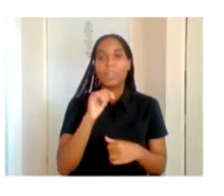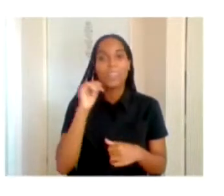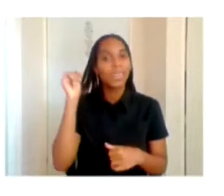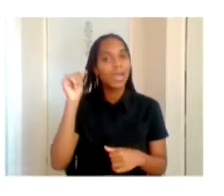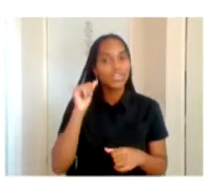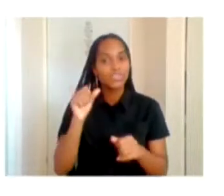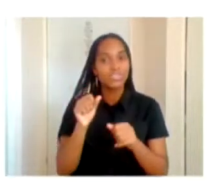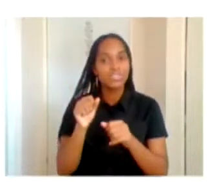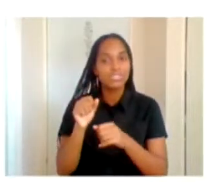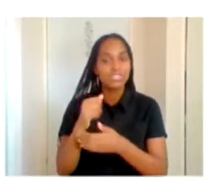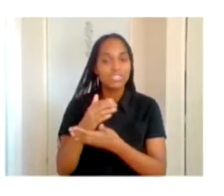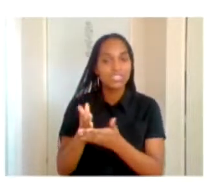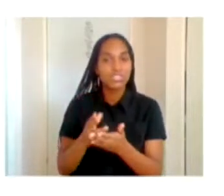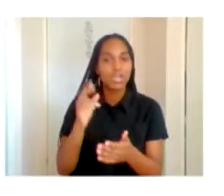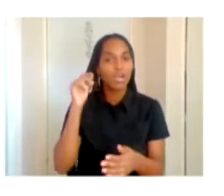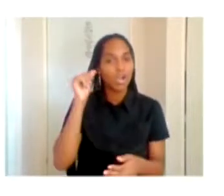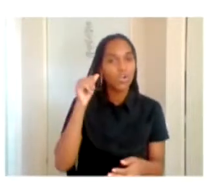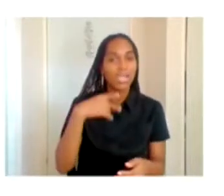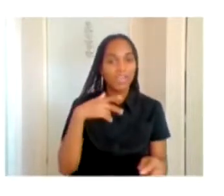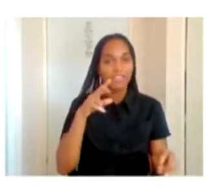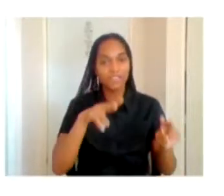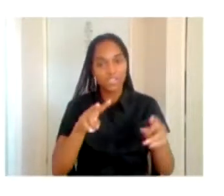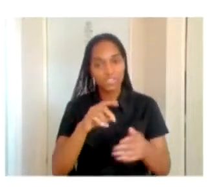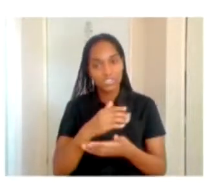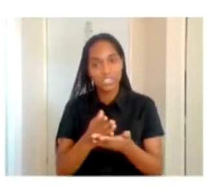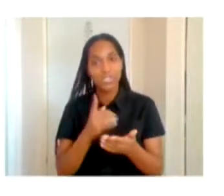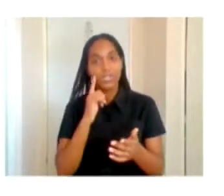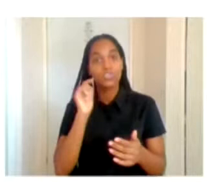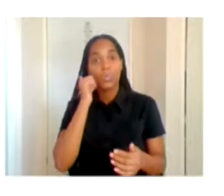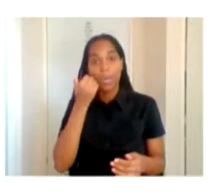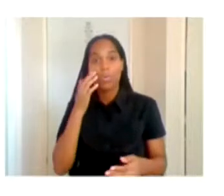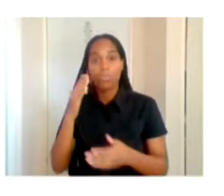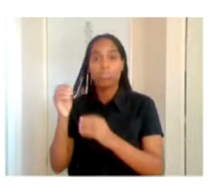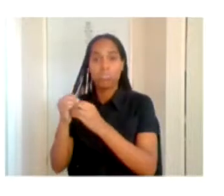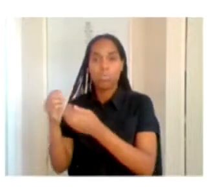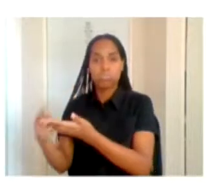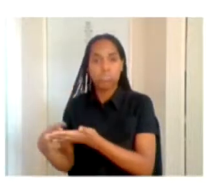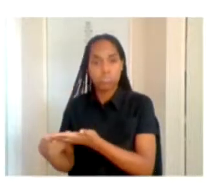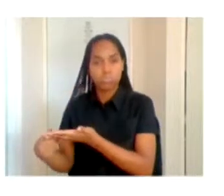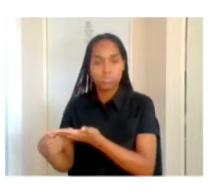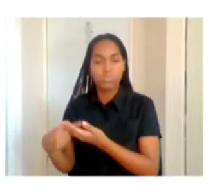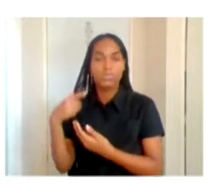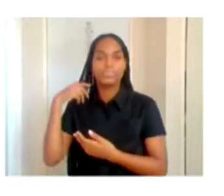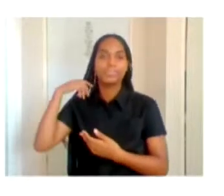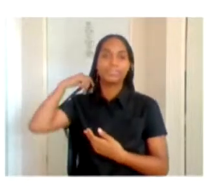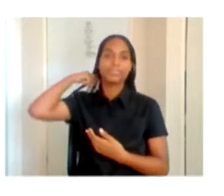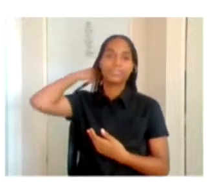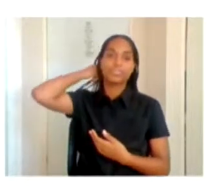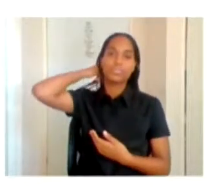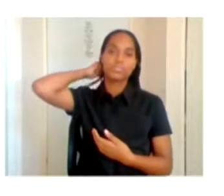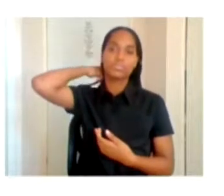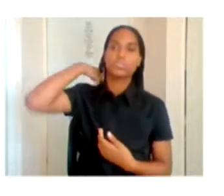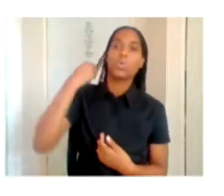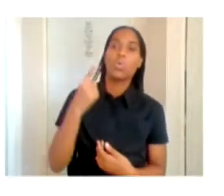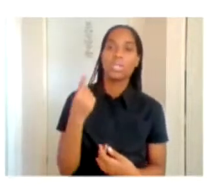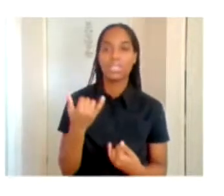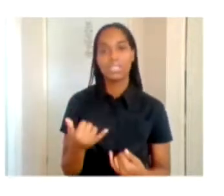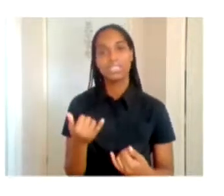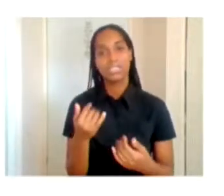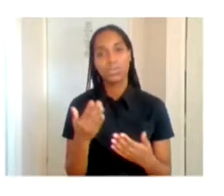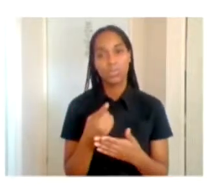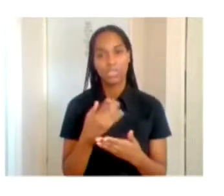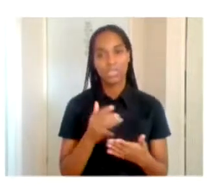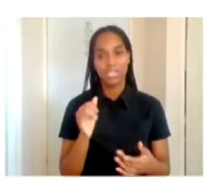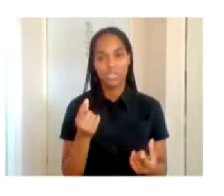audio and video session tomorrow, and they'll talk a lot about that. And the other thing that's being done is statistical multiplexing,